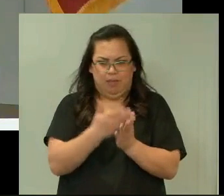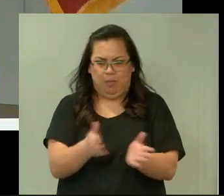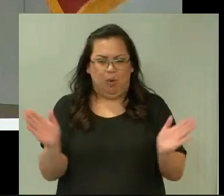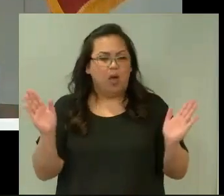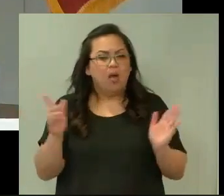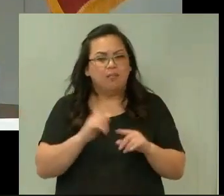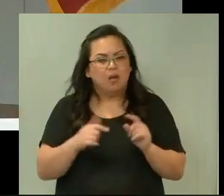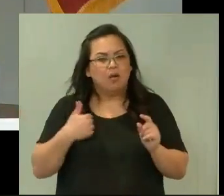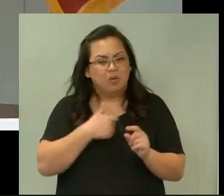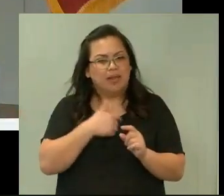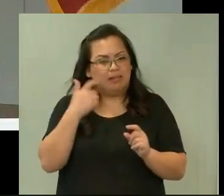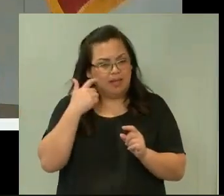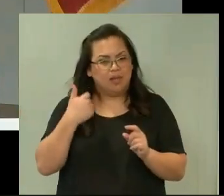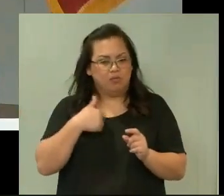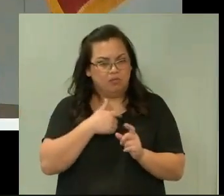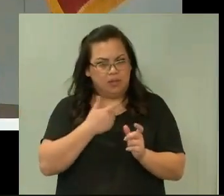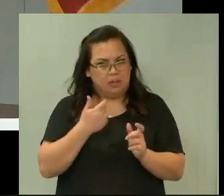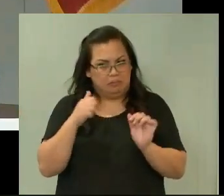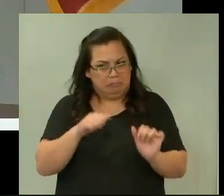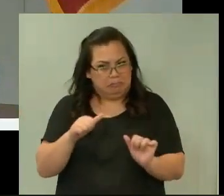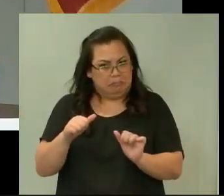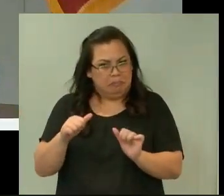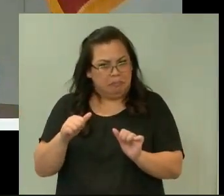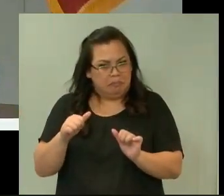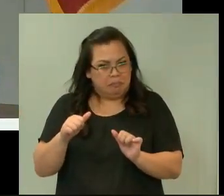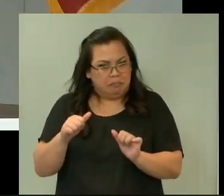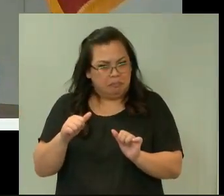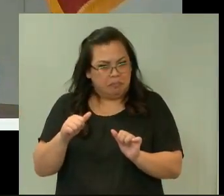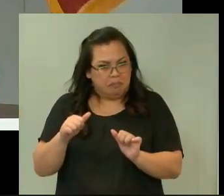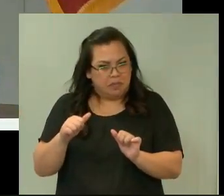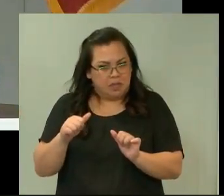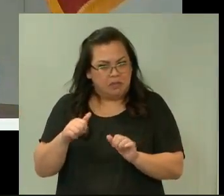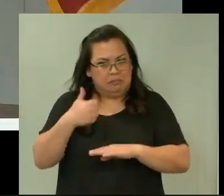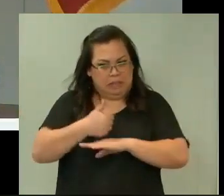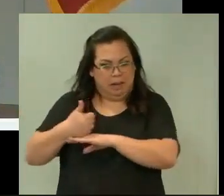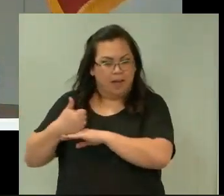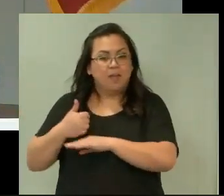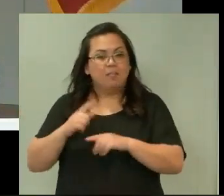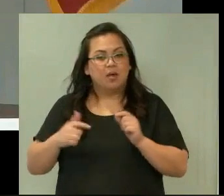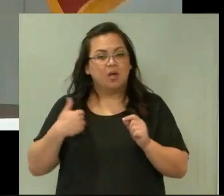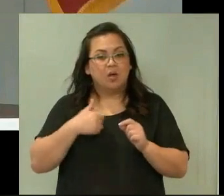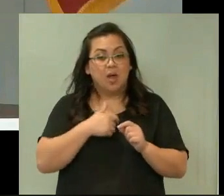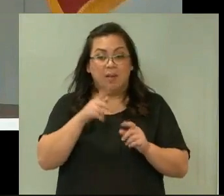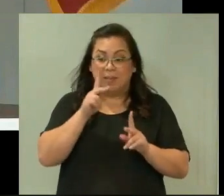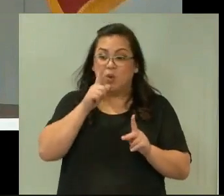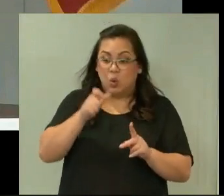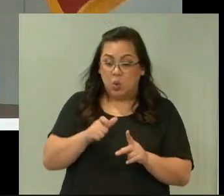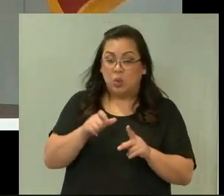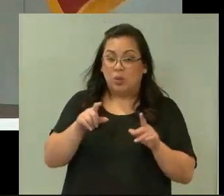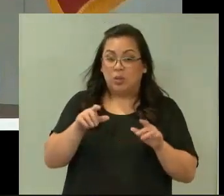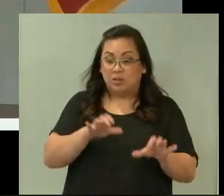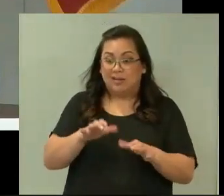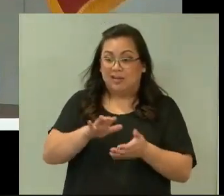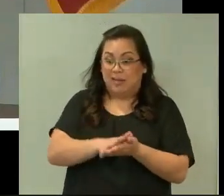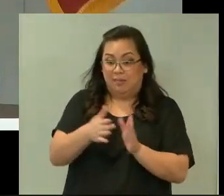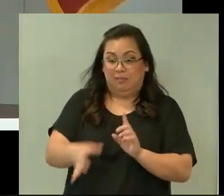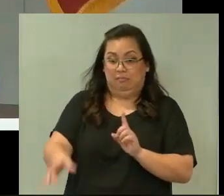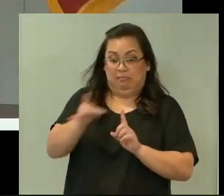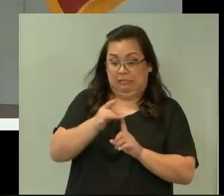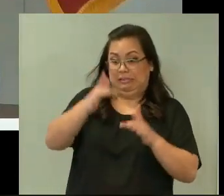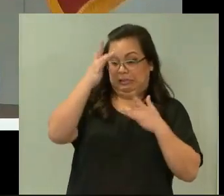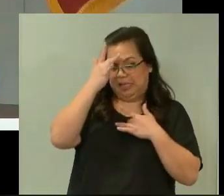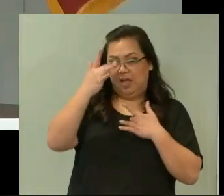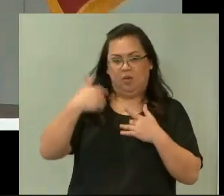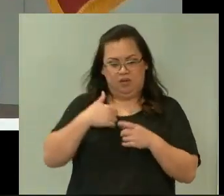the case. We need to make sure that there's therapeutics available for people that get sick, and as much as therapeutics